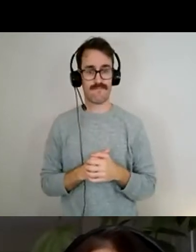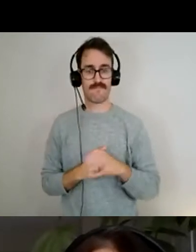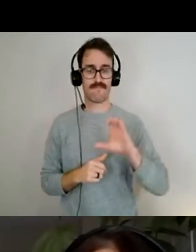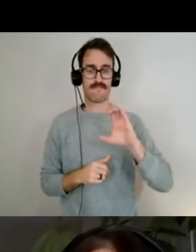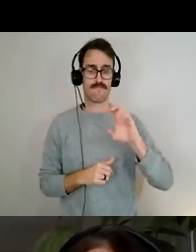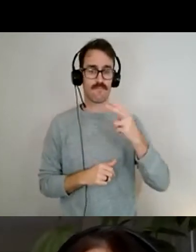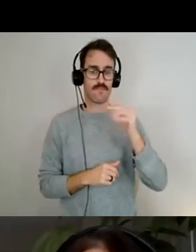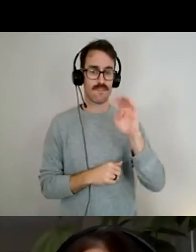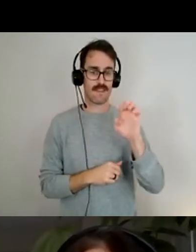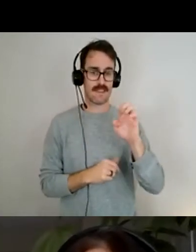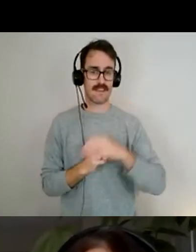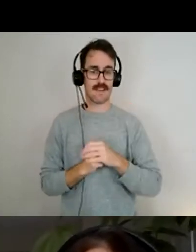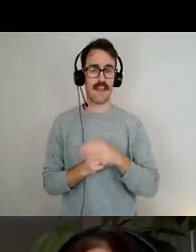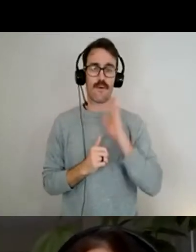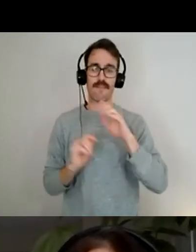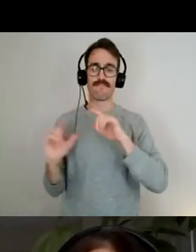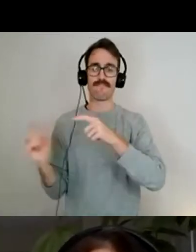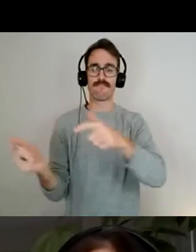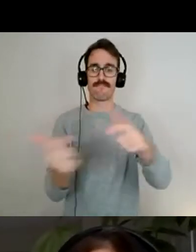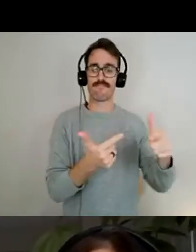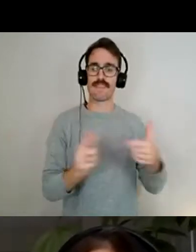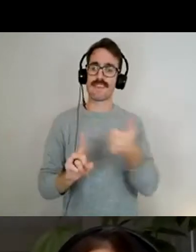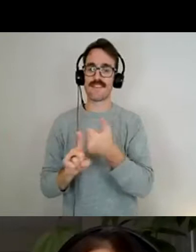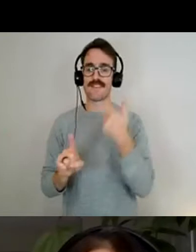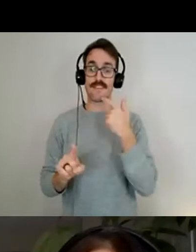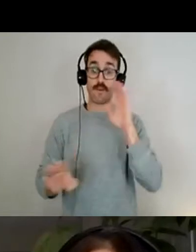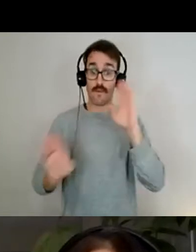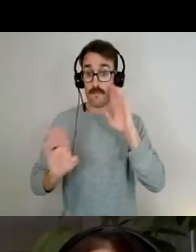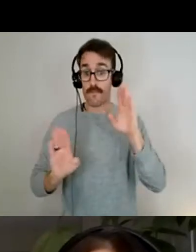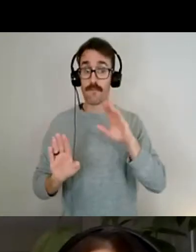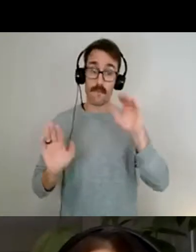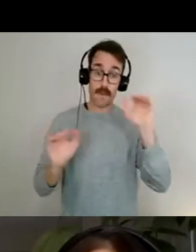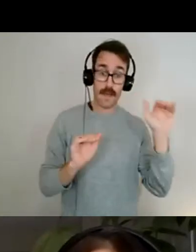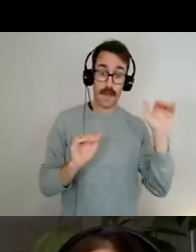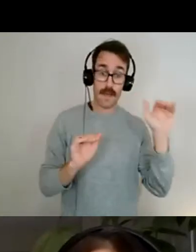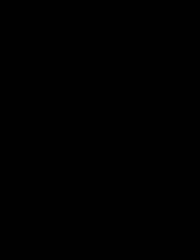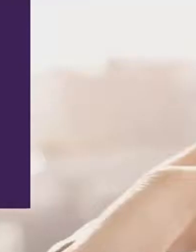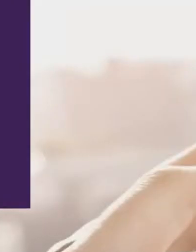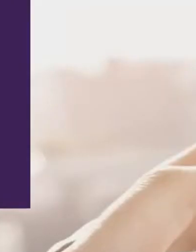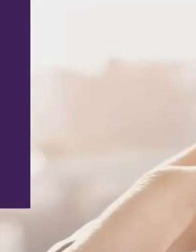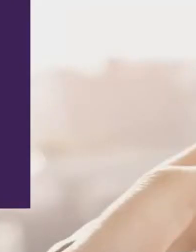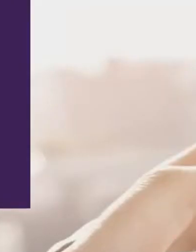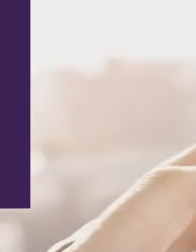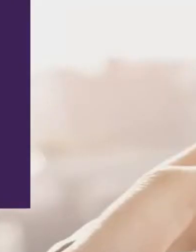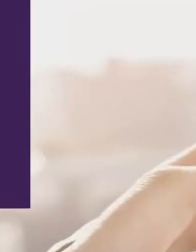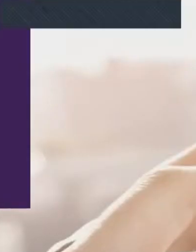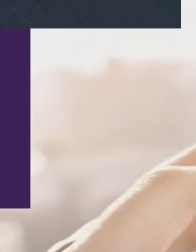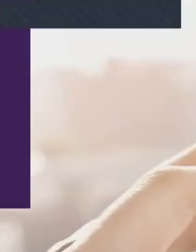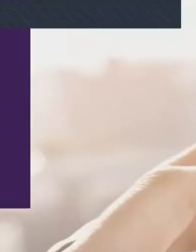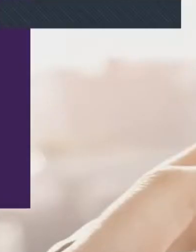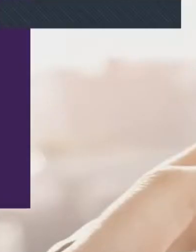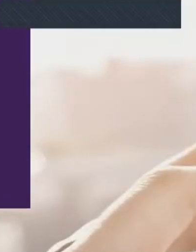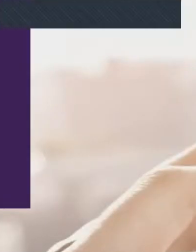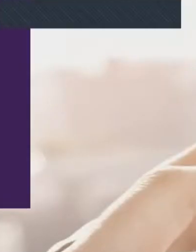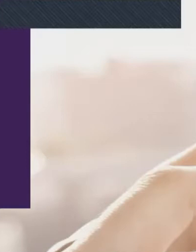a 10-second goodbye. But before that, just bear with me. I have some announcements to make. So